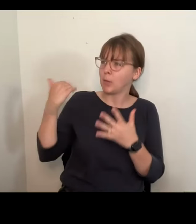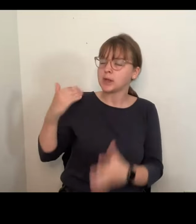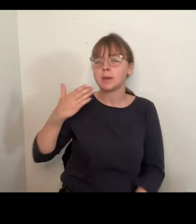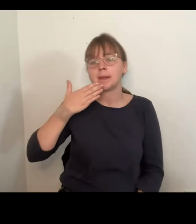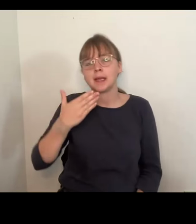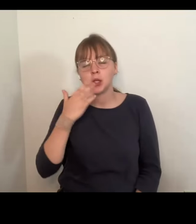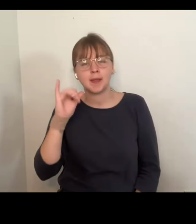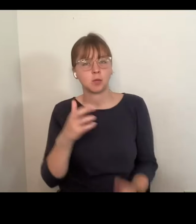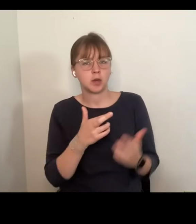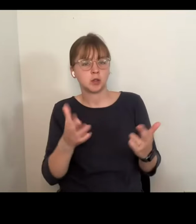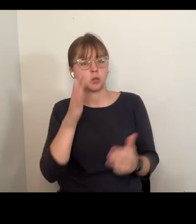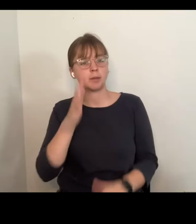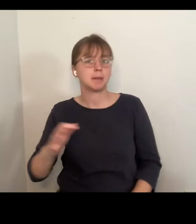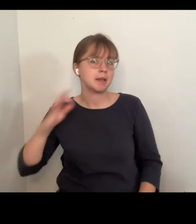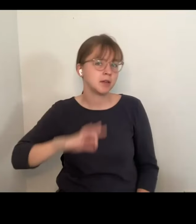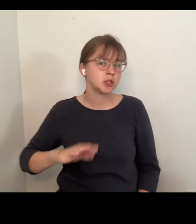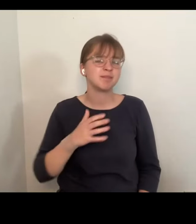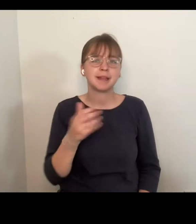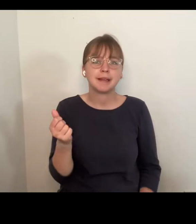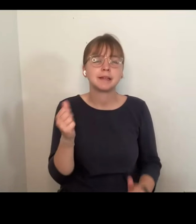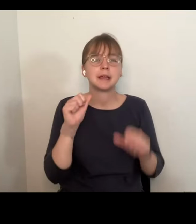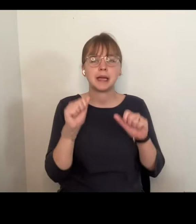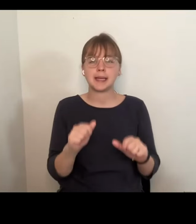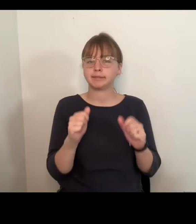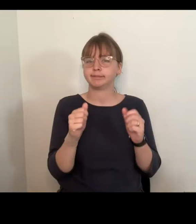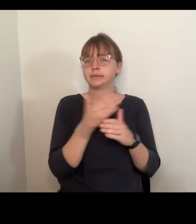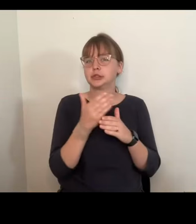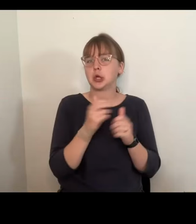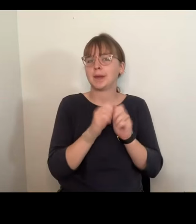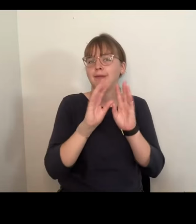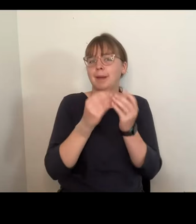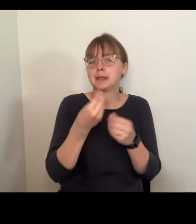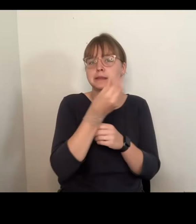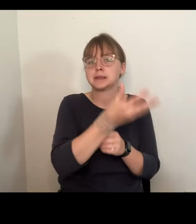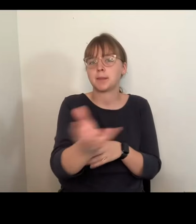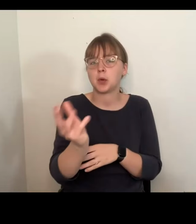we could share with the families that we, that